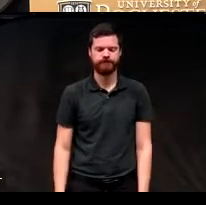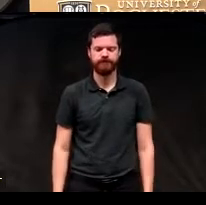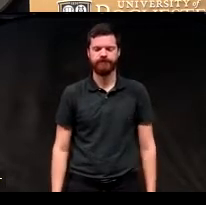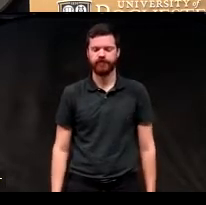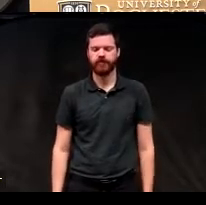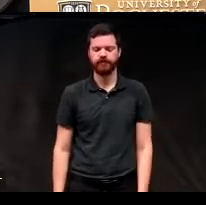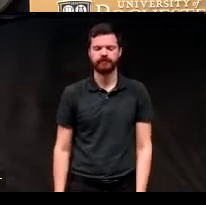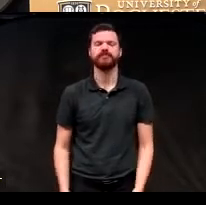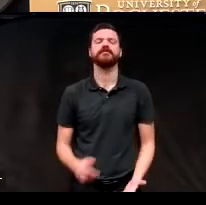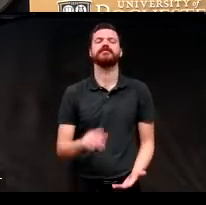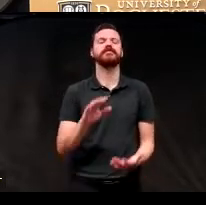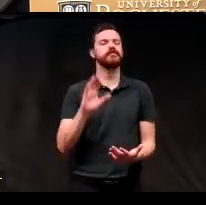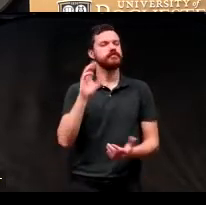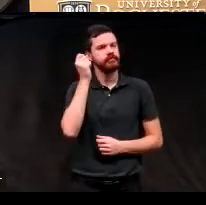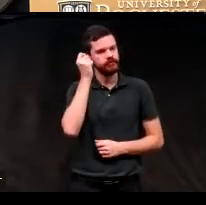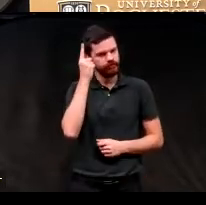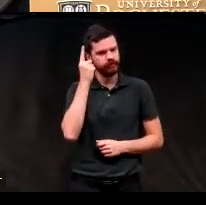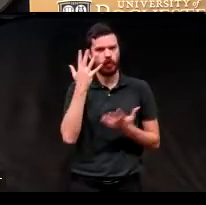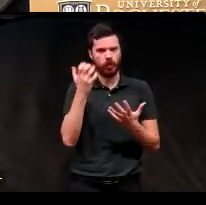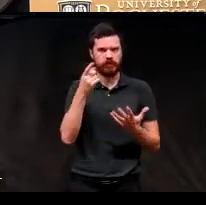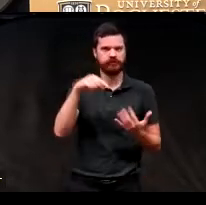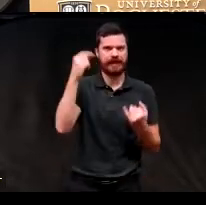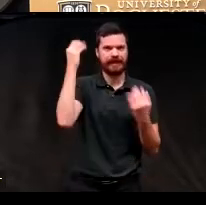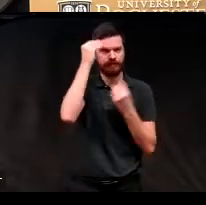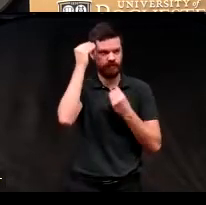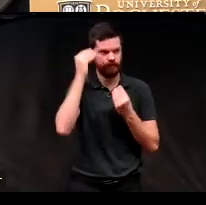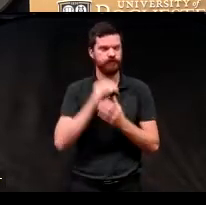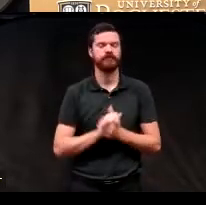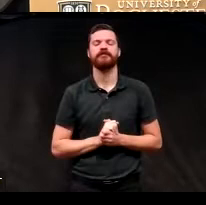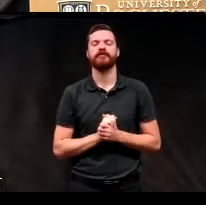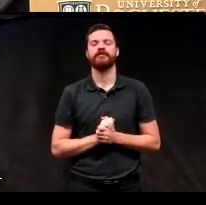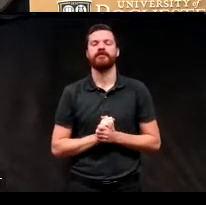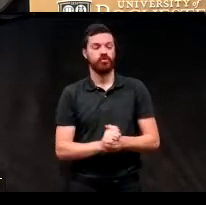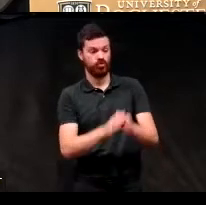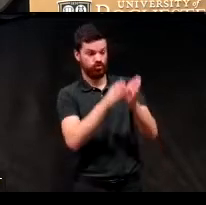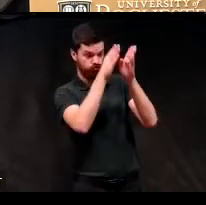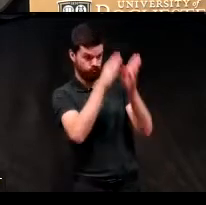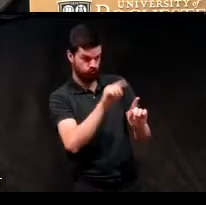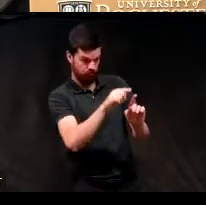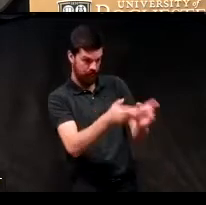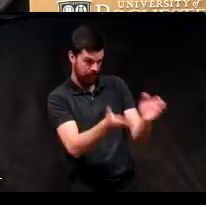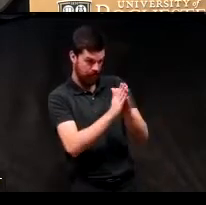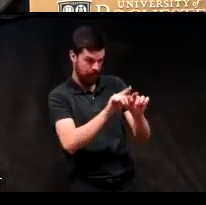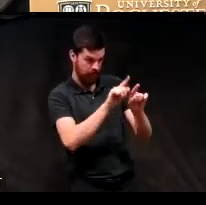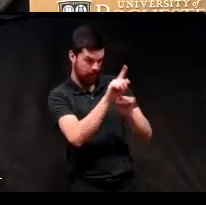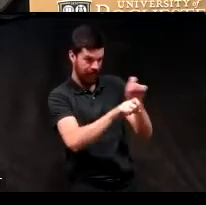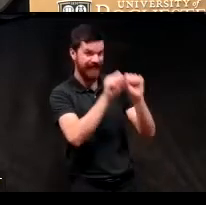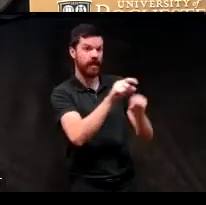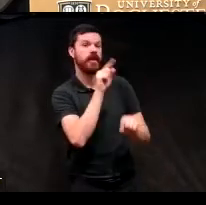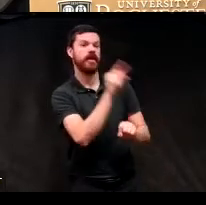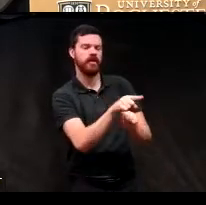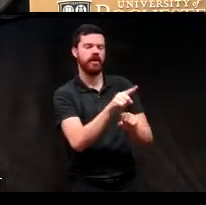What we want to think about is whether or not the person you're asking these questions of can